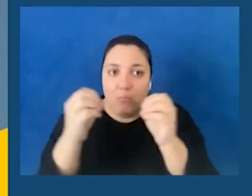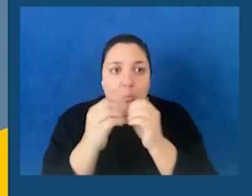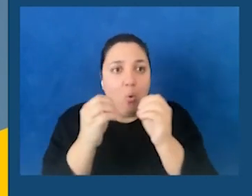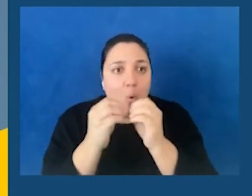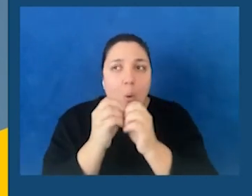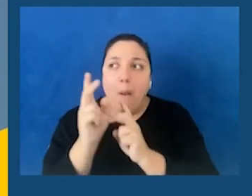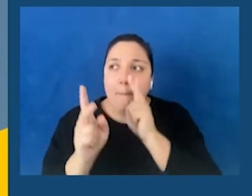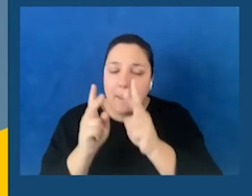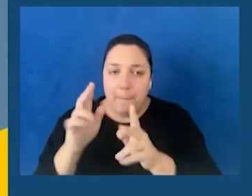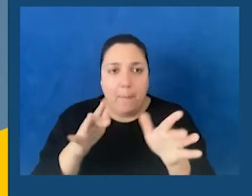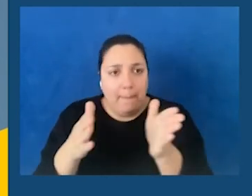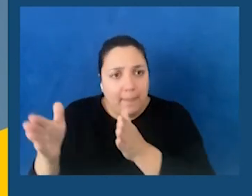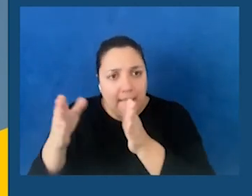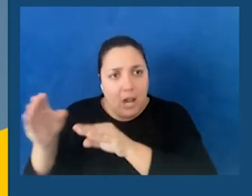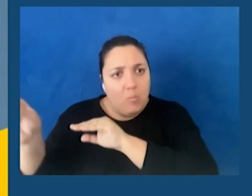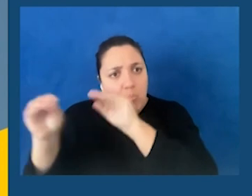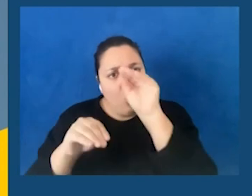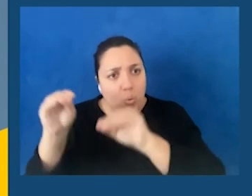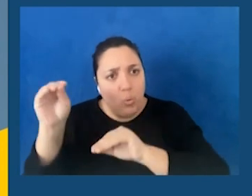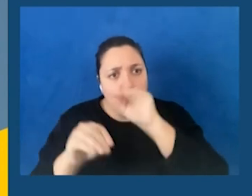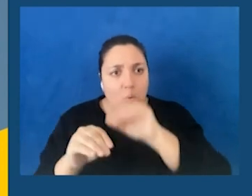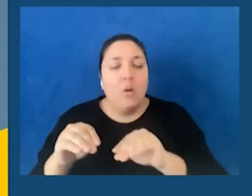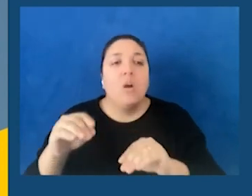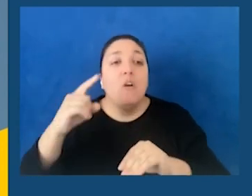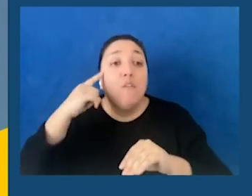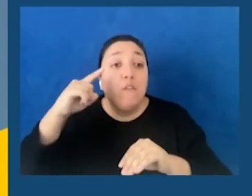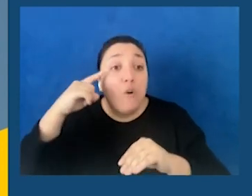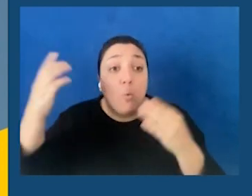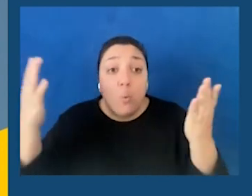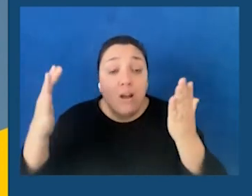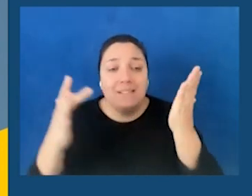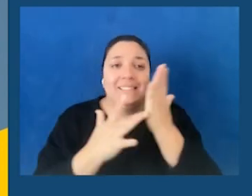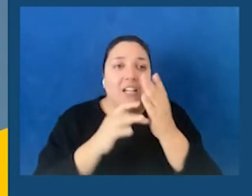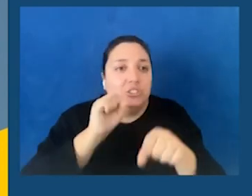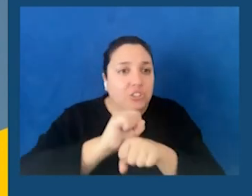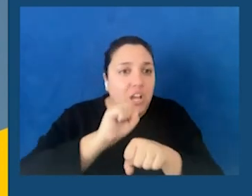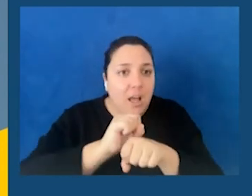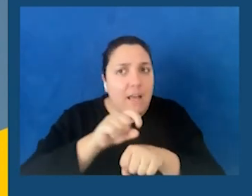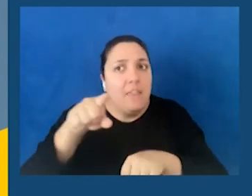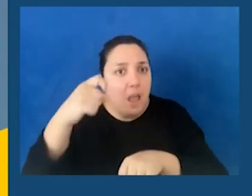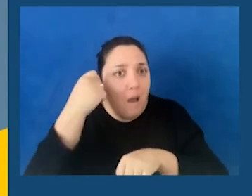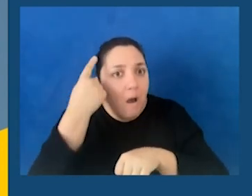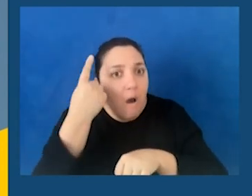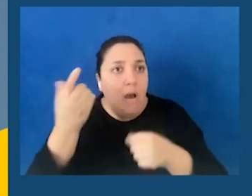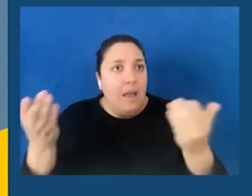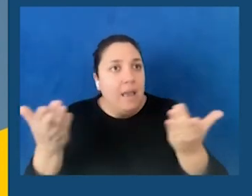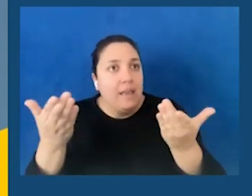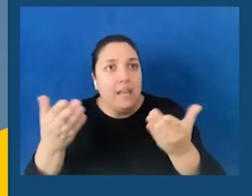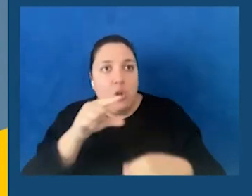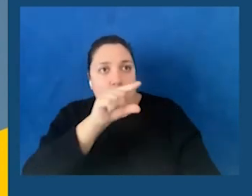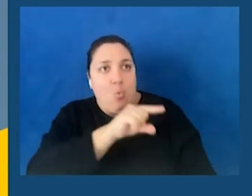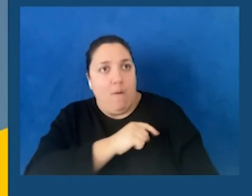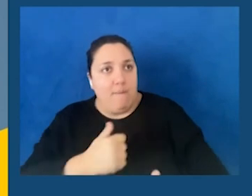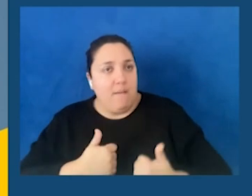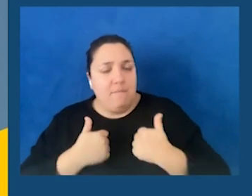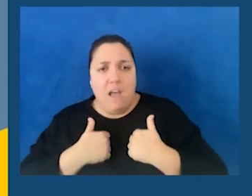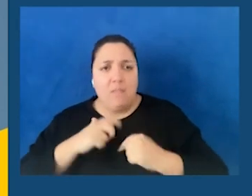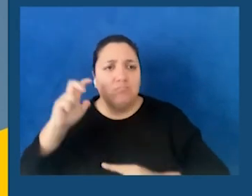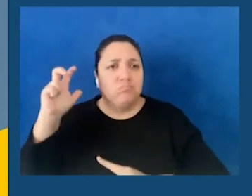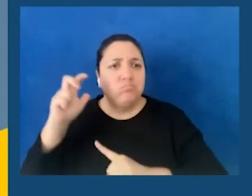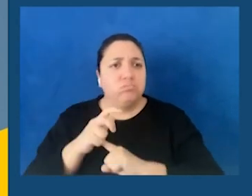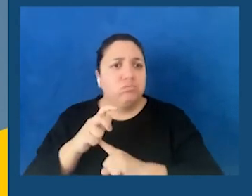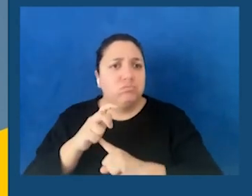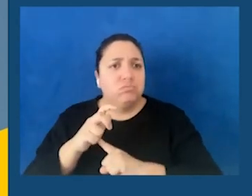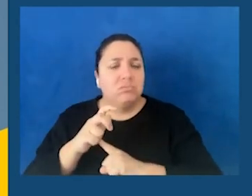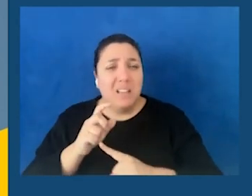their 20s and 30s coming for the tech jobs. They're understanding the quality of life here is second to none. But if you can't find that